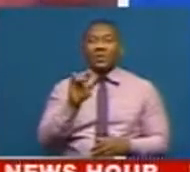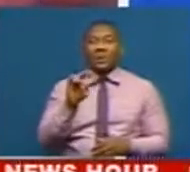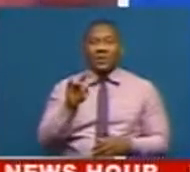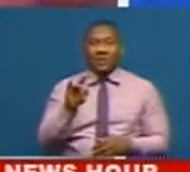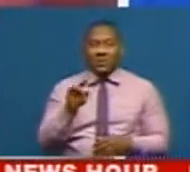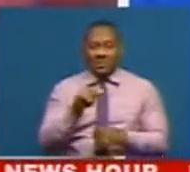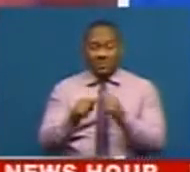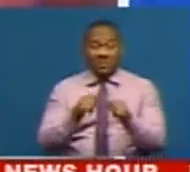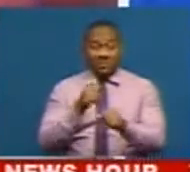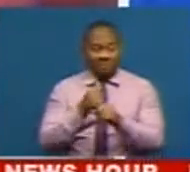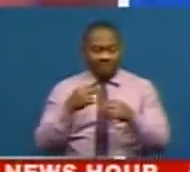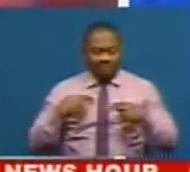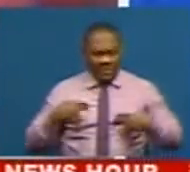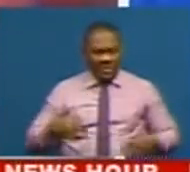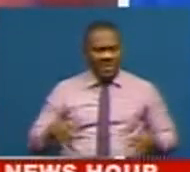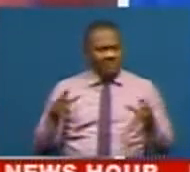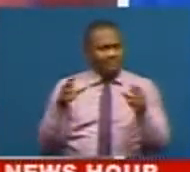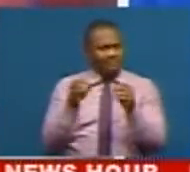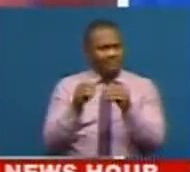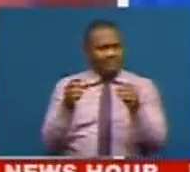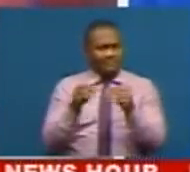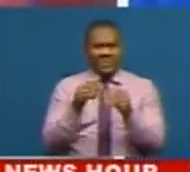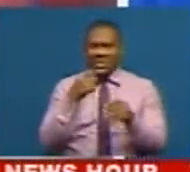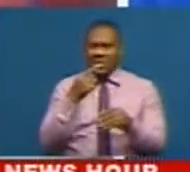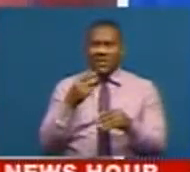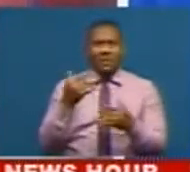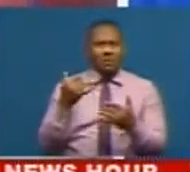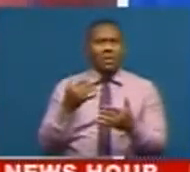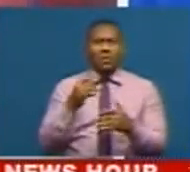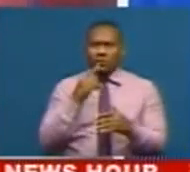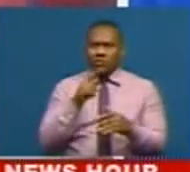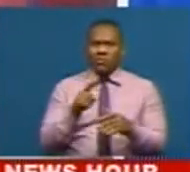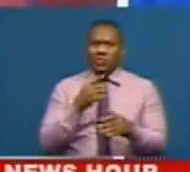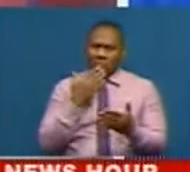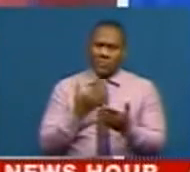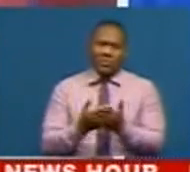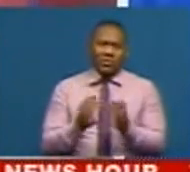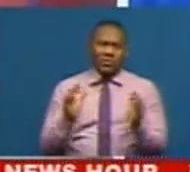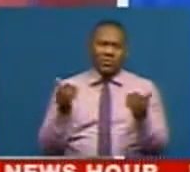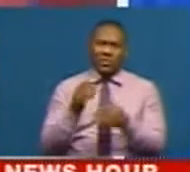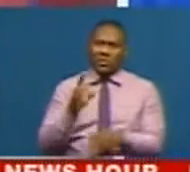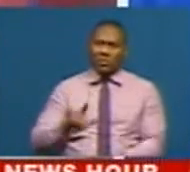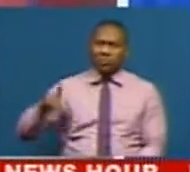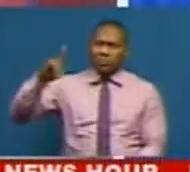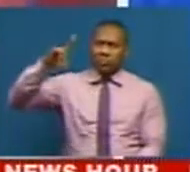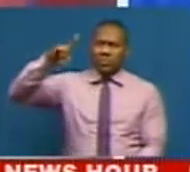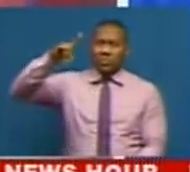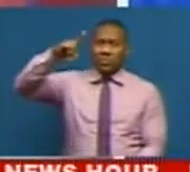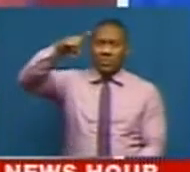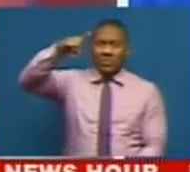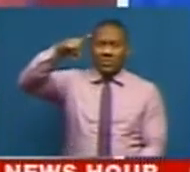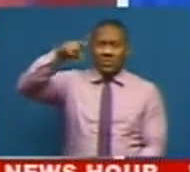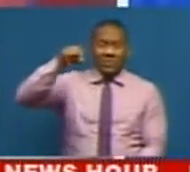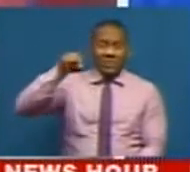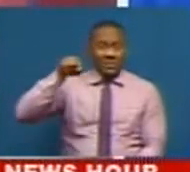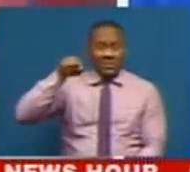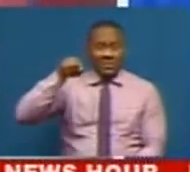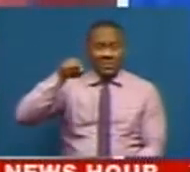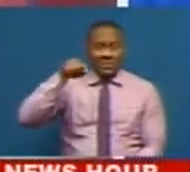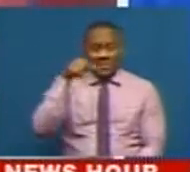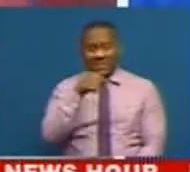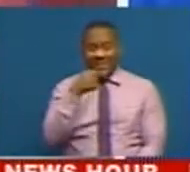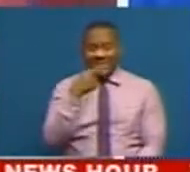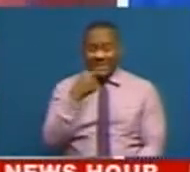Summit, the association welcomed the decision by the government to introduce the drone health service delivery. Mr. Hadzide said the government